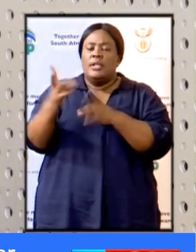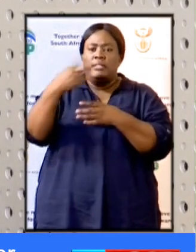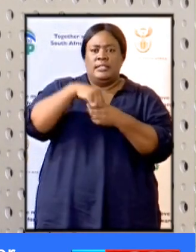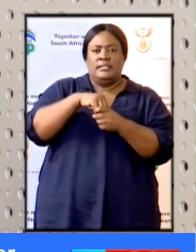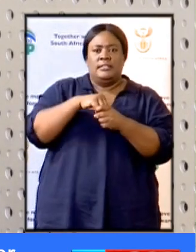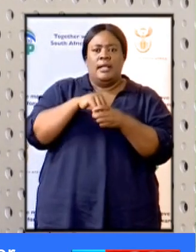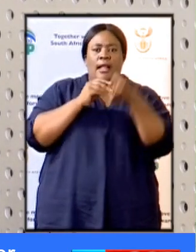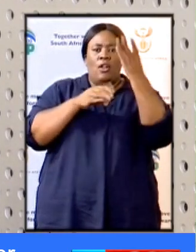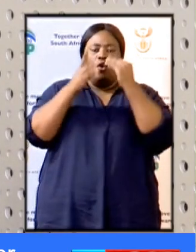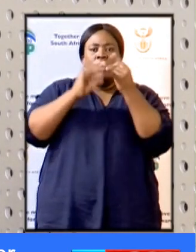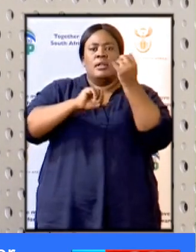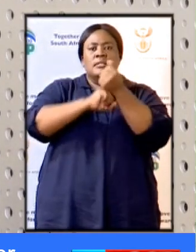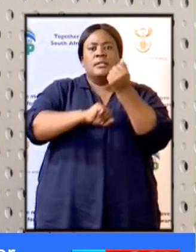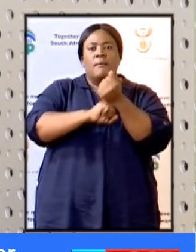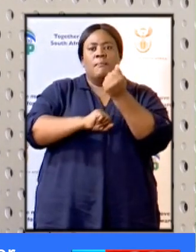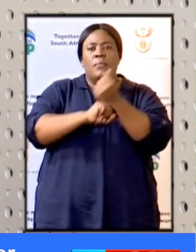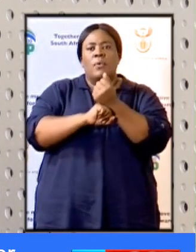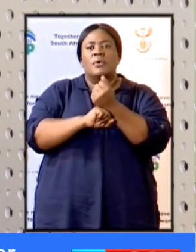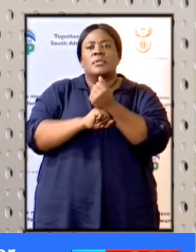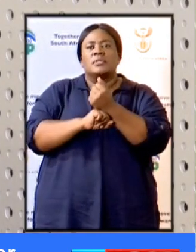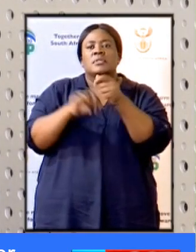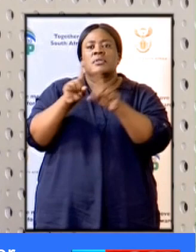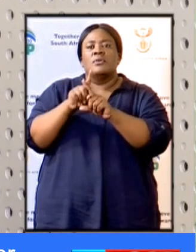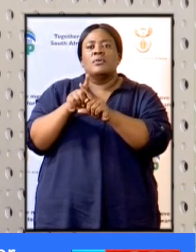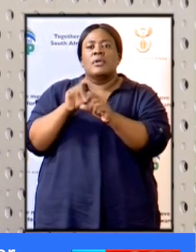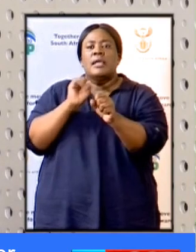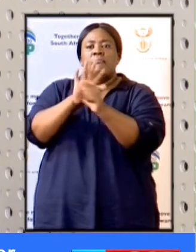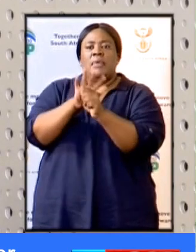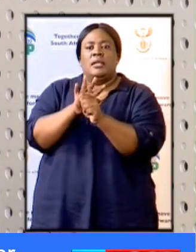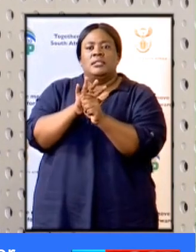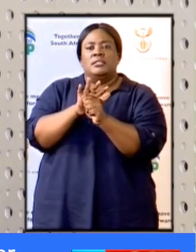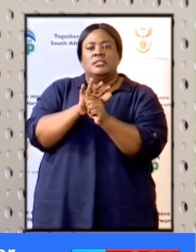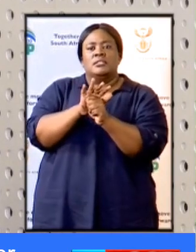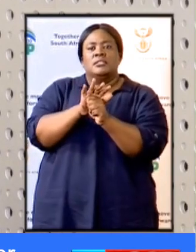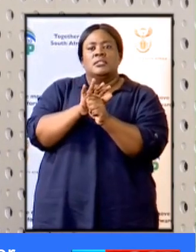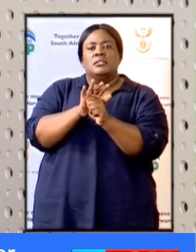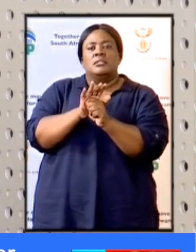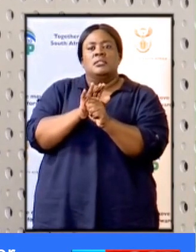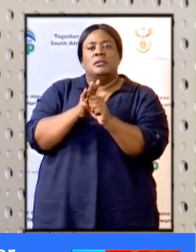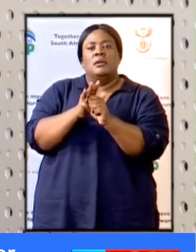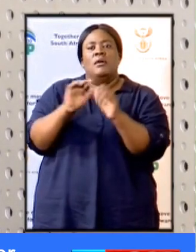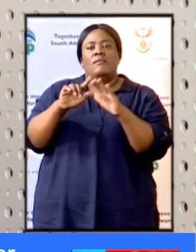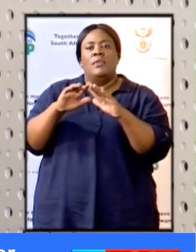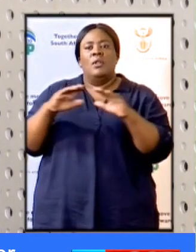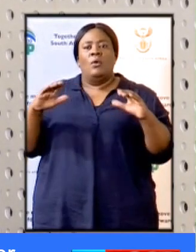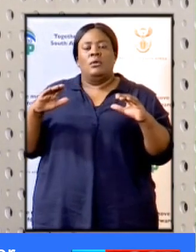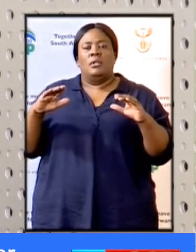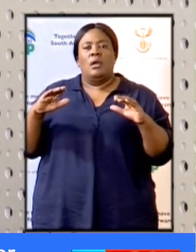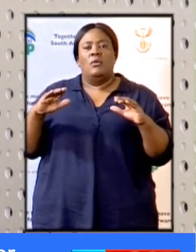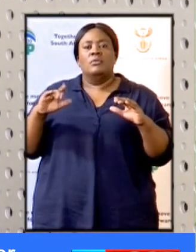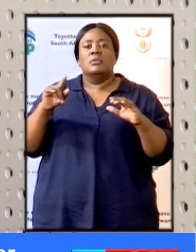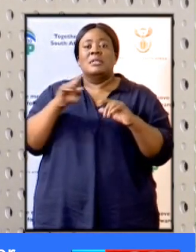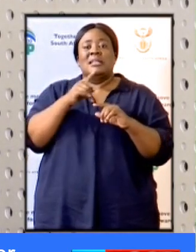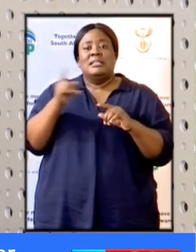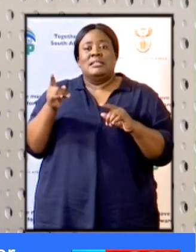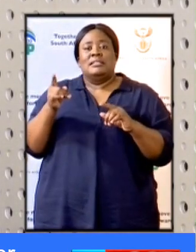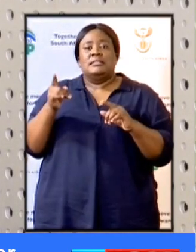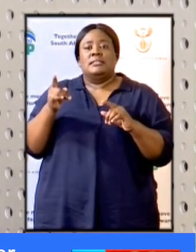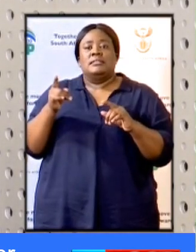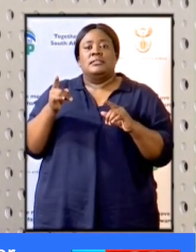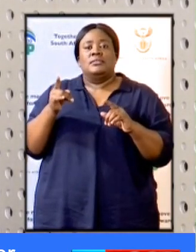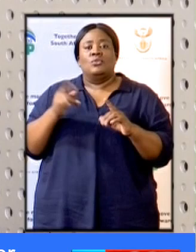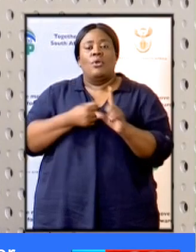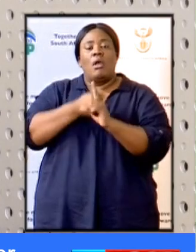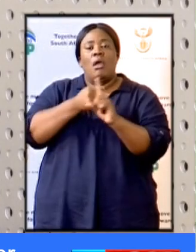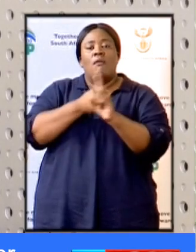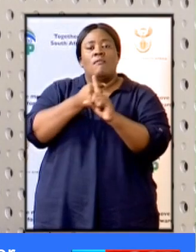again at limiting the impact of the lockdown to the school calendar. And these initiatives are part of the broader efforts